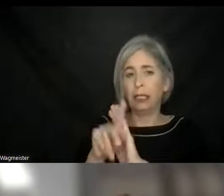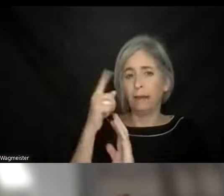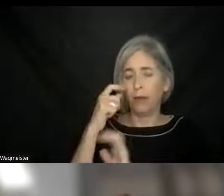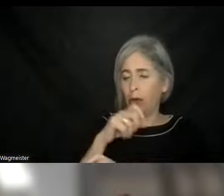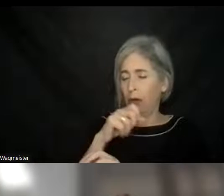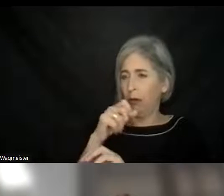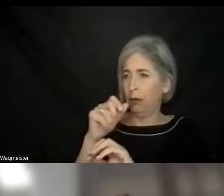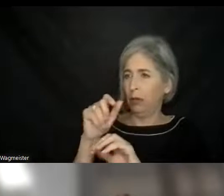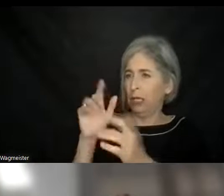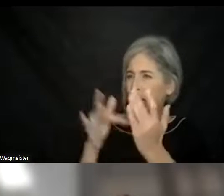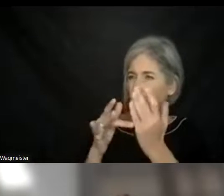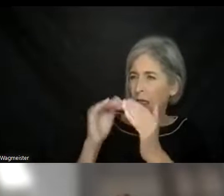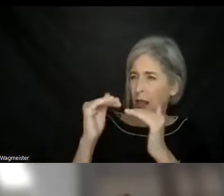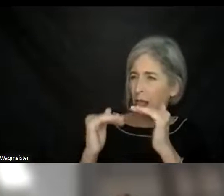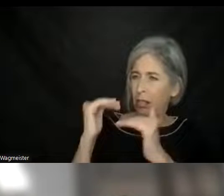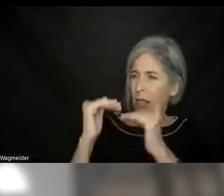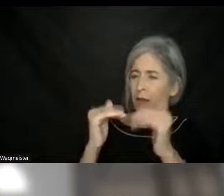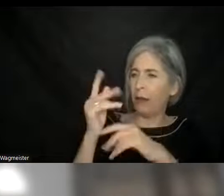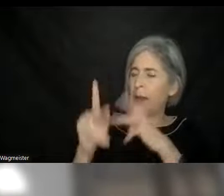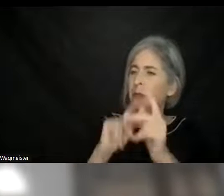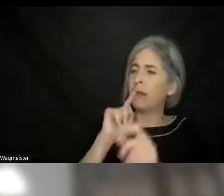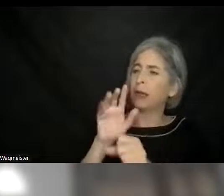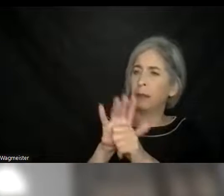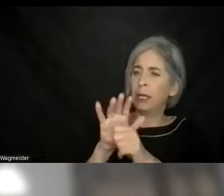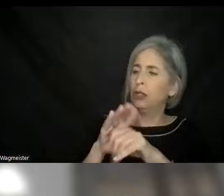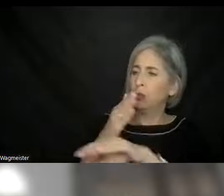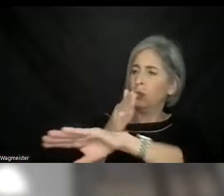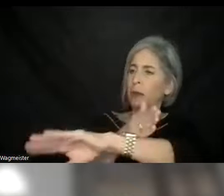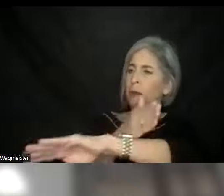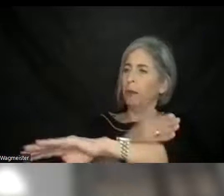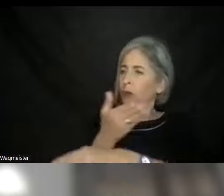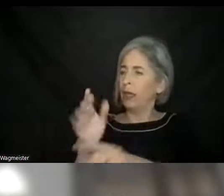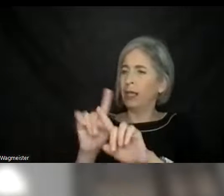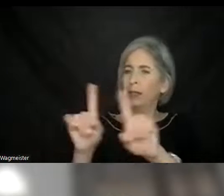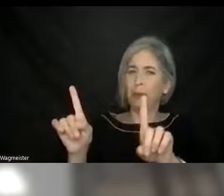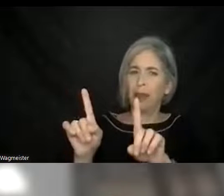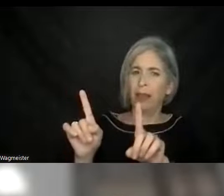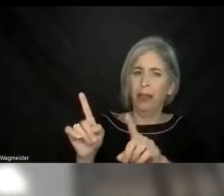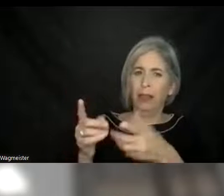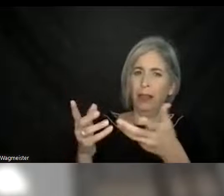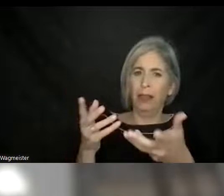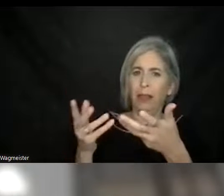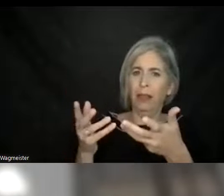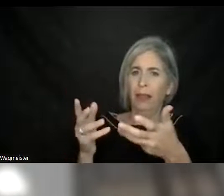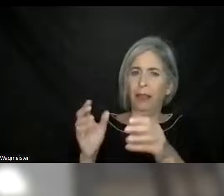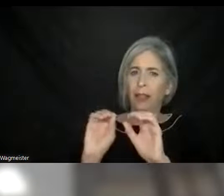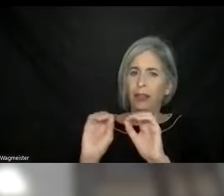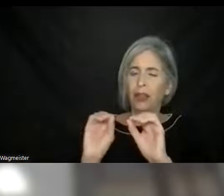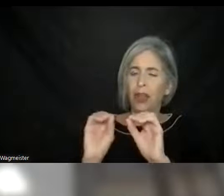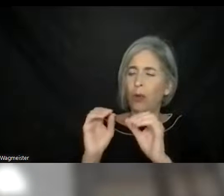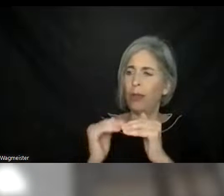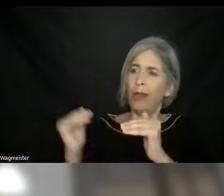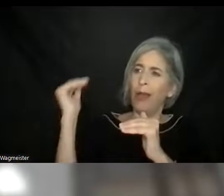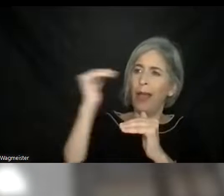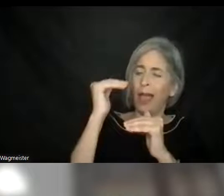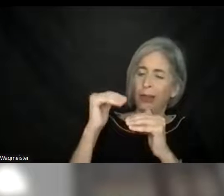lower technical level, people are committed, they want to improve things, but there is no political will at the higher level of